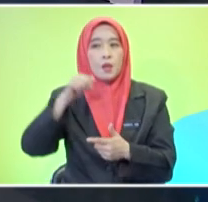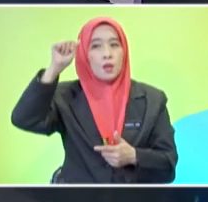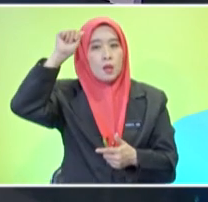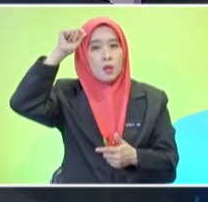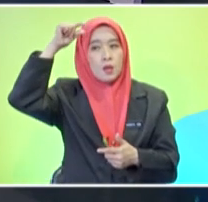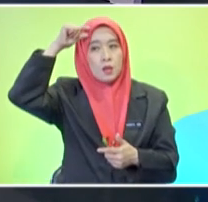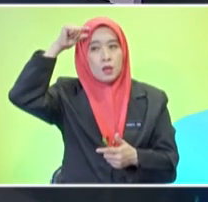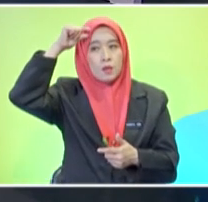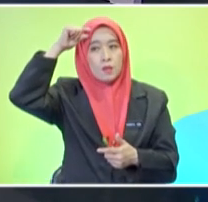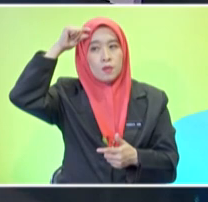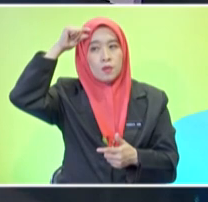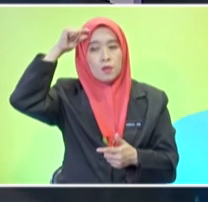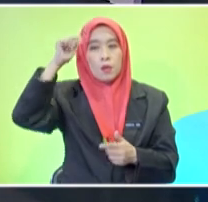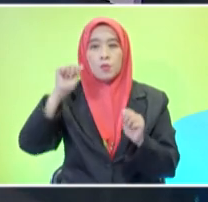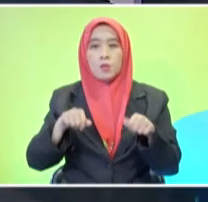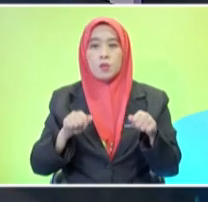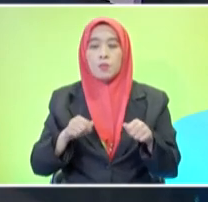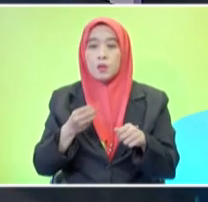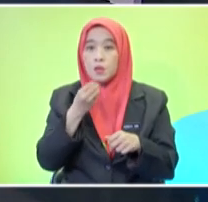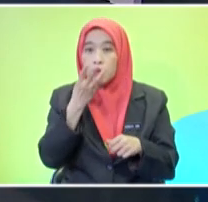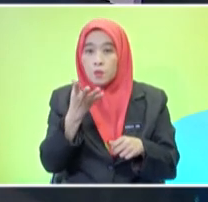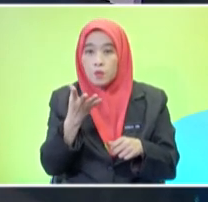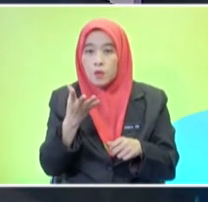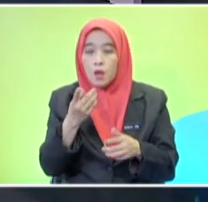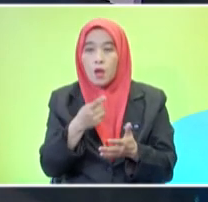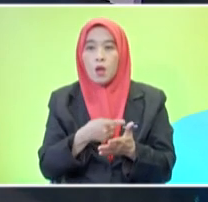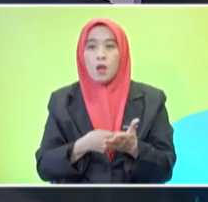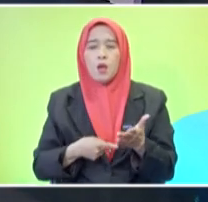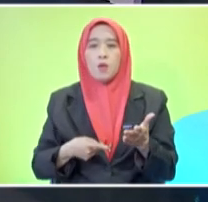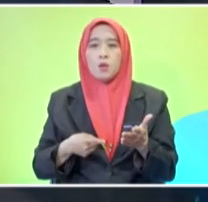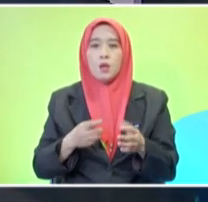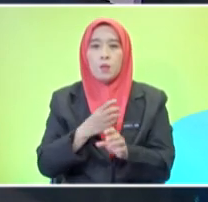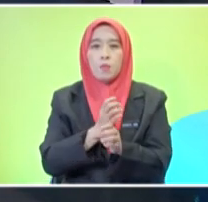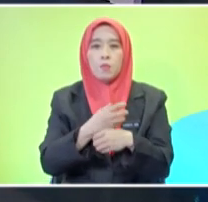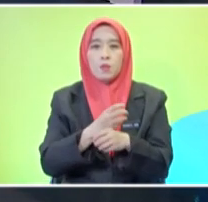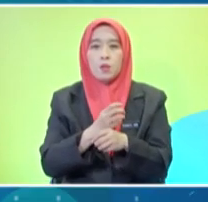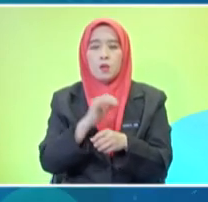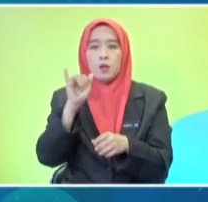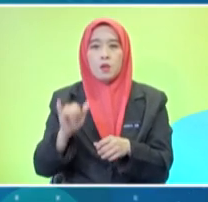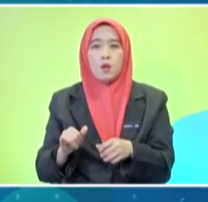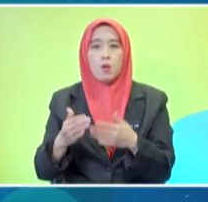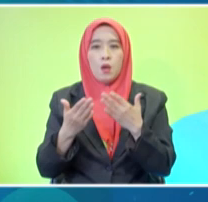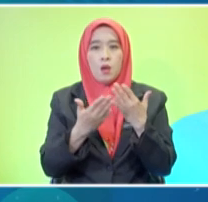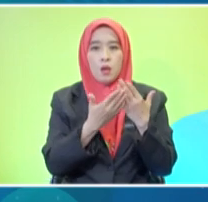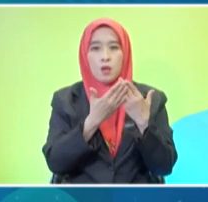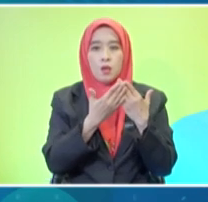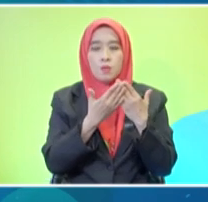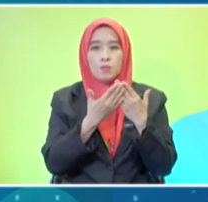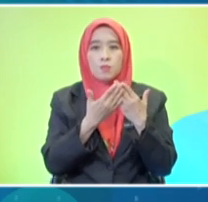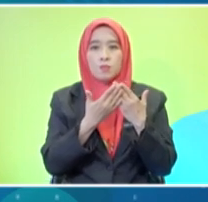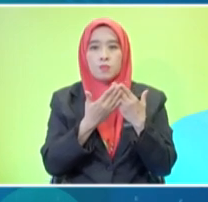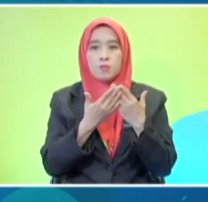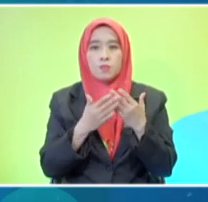Akif Anaki, could you please tell me what problems that you face while doing this experiment, Akif?